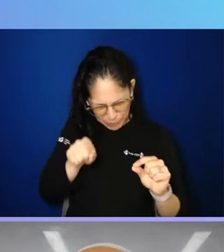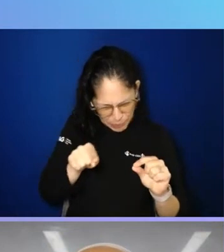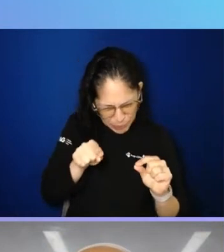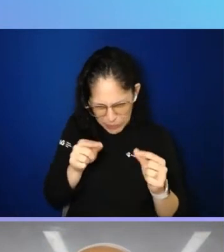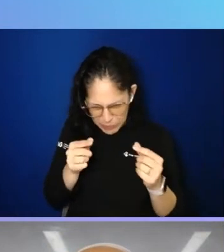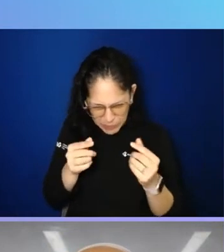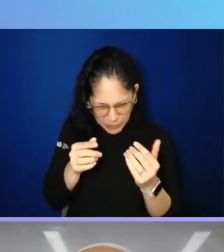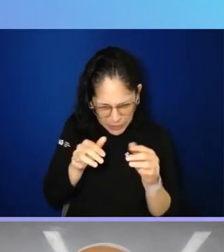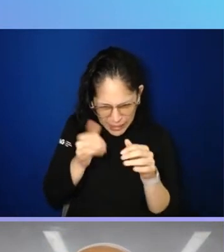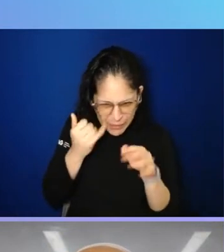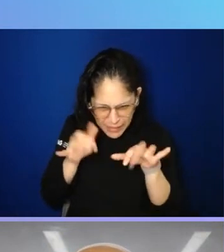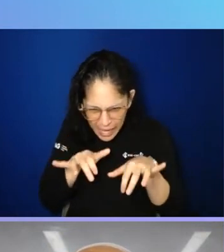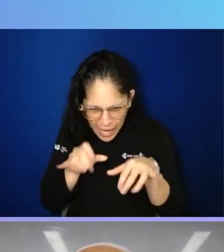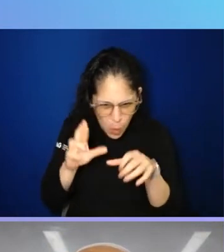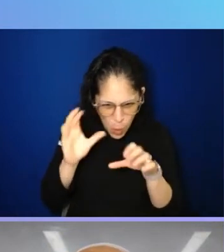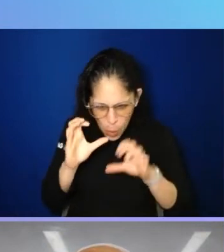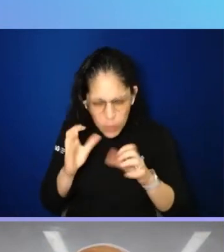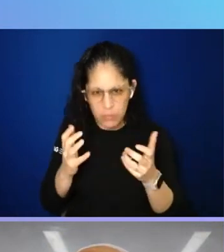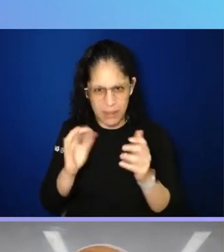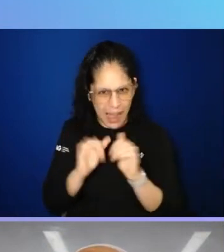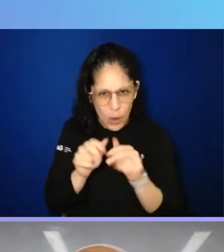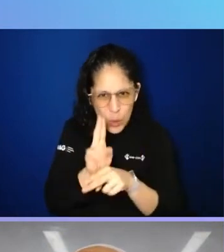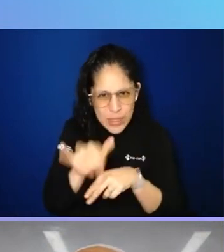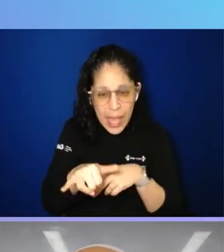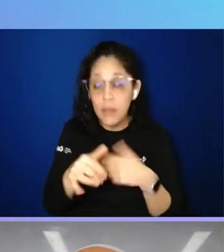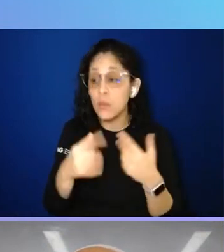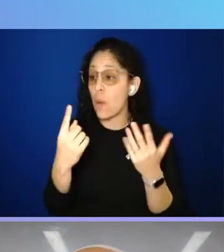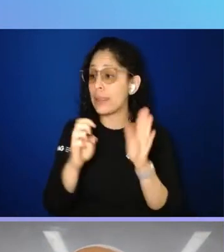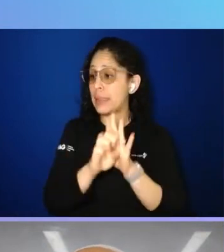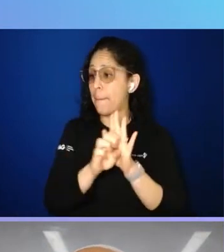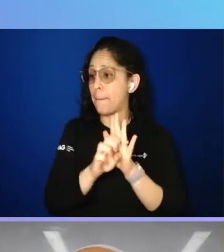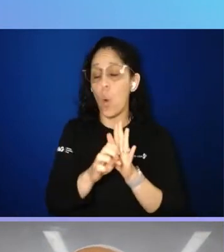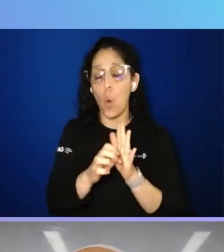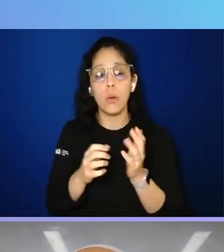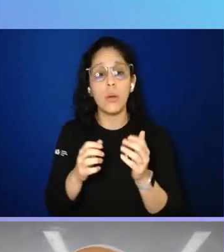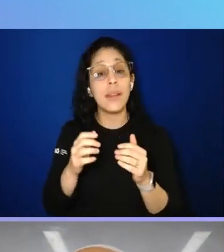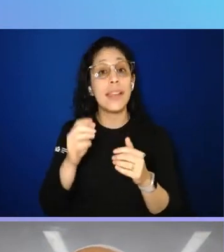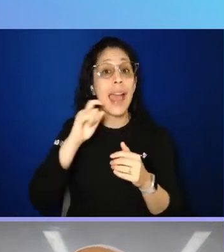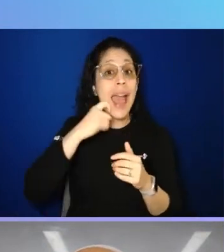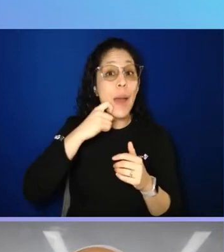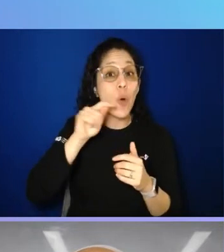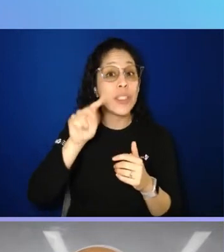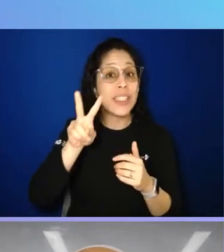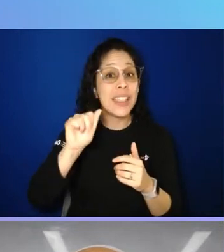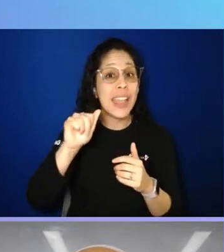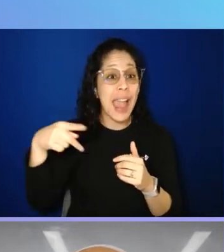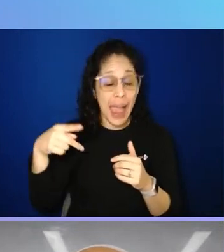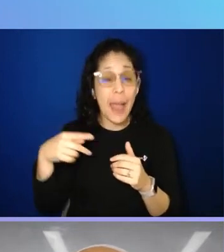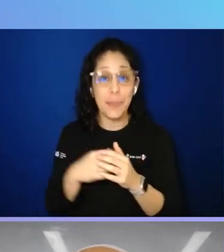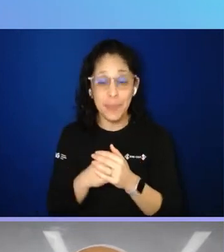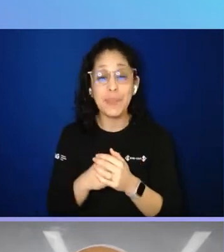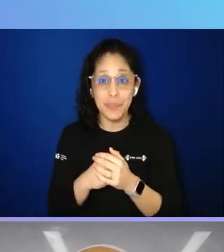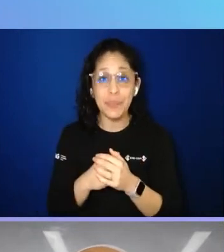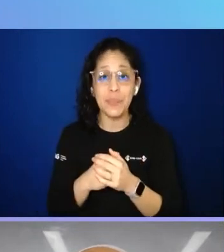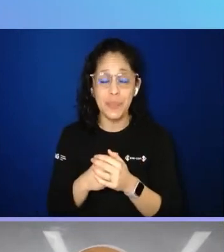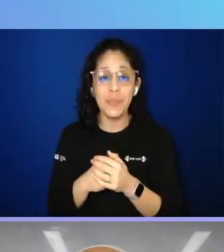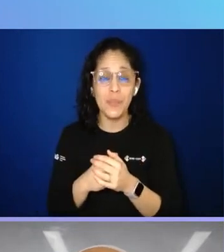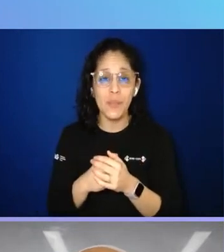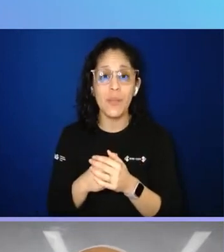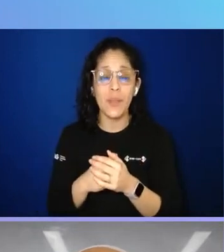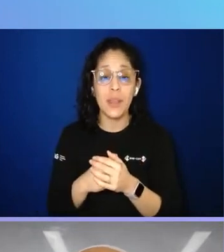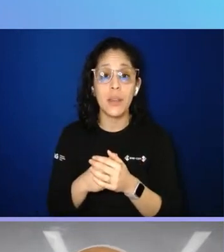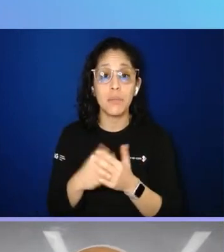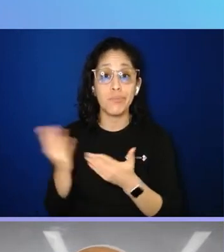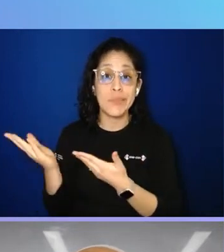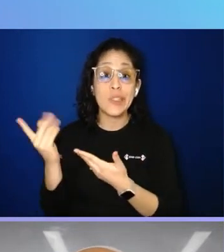And I'm showing an example in the slide is the Apple TV app. And basically, if you tap and